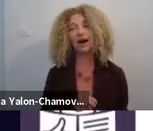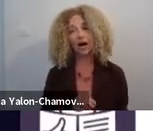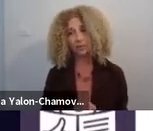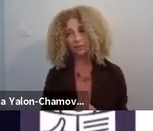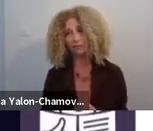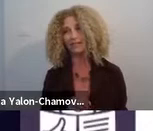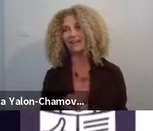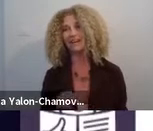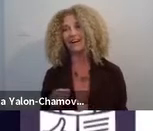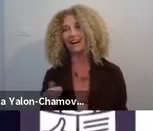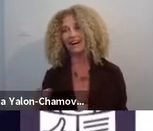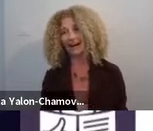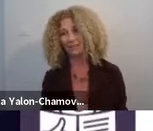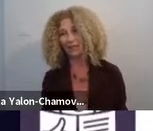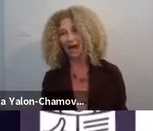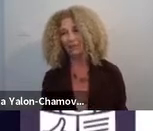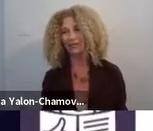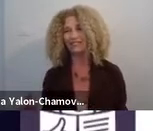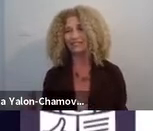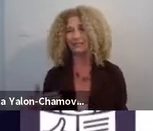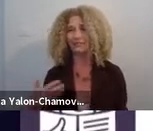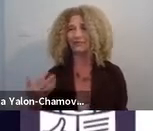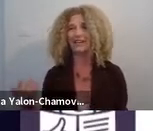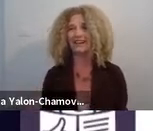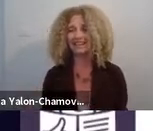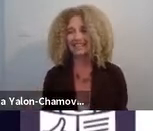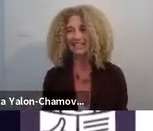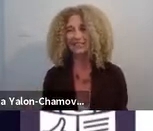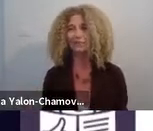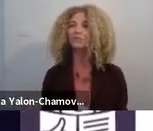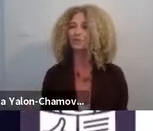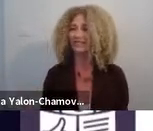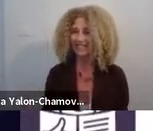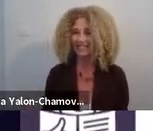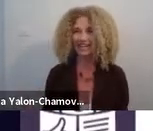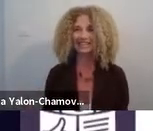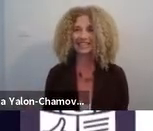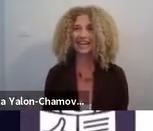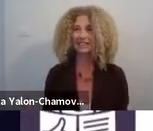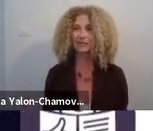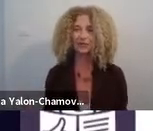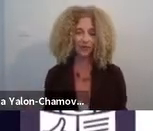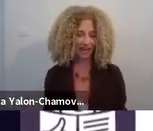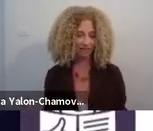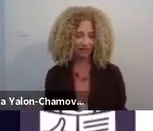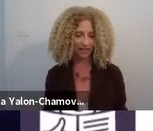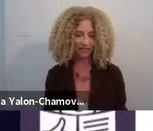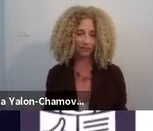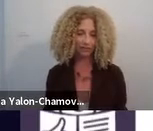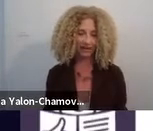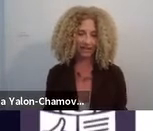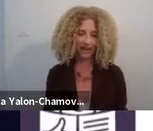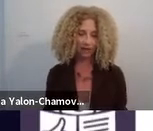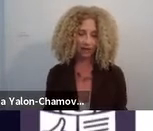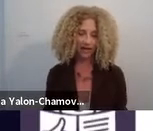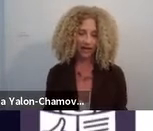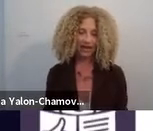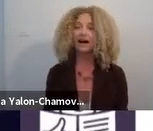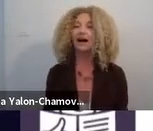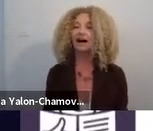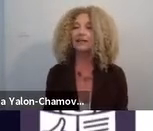not the optimal option in terms of being accessible, but that is what we have available right